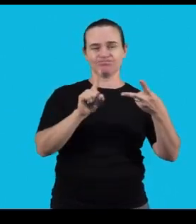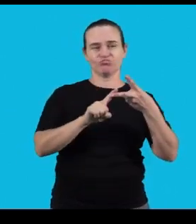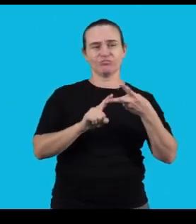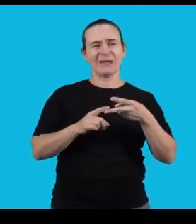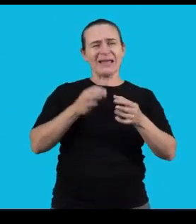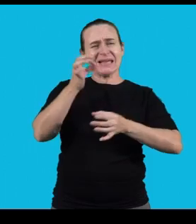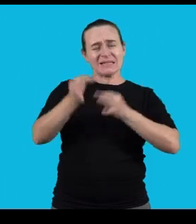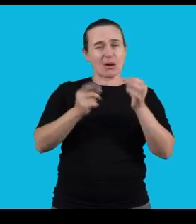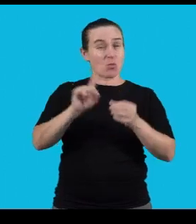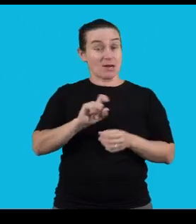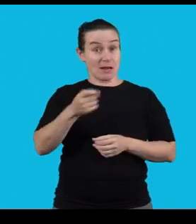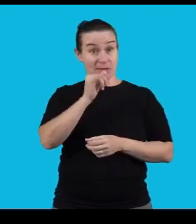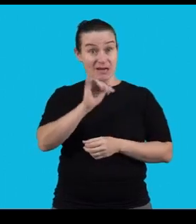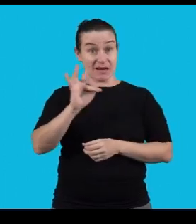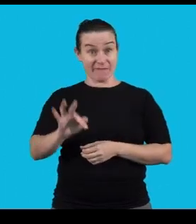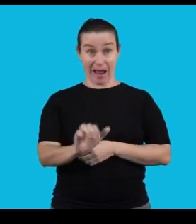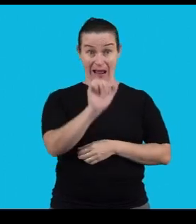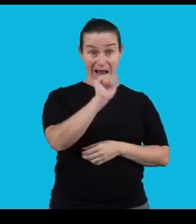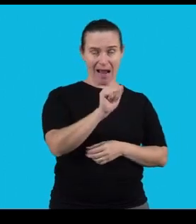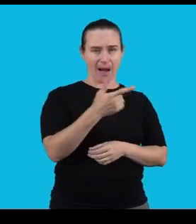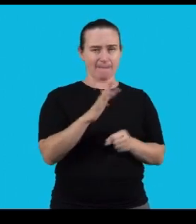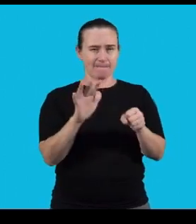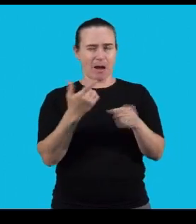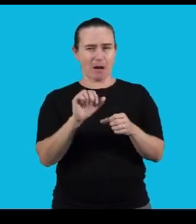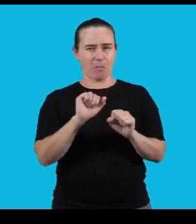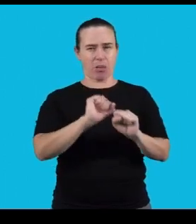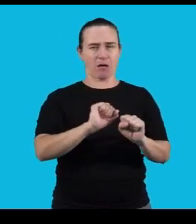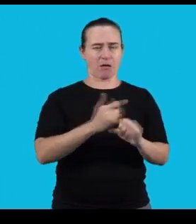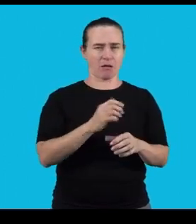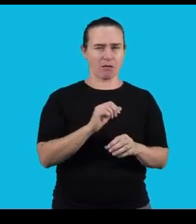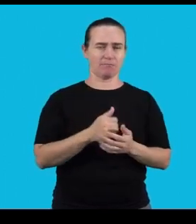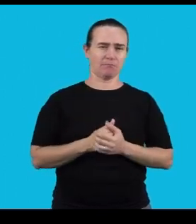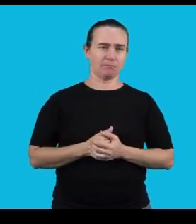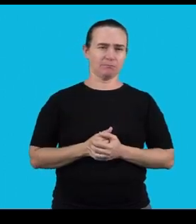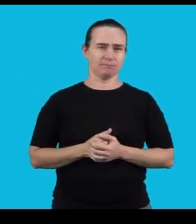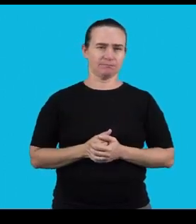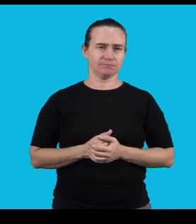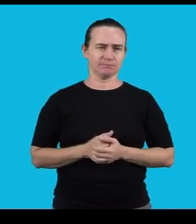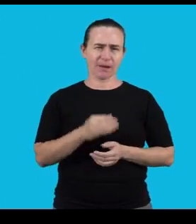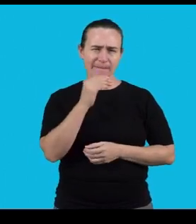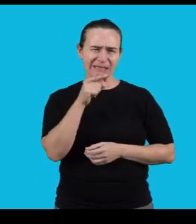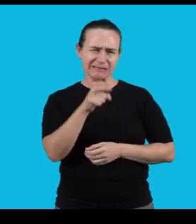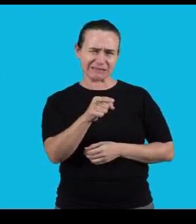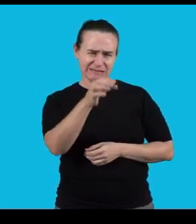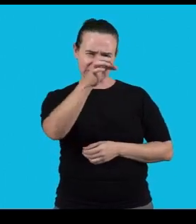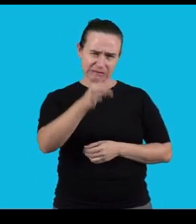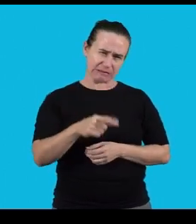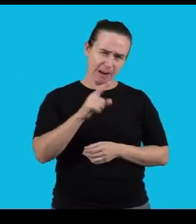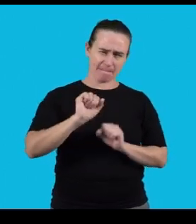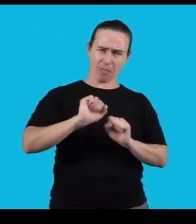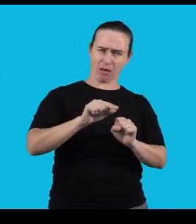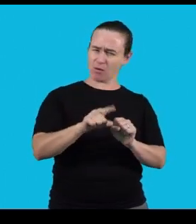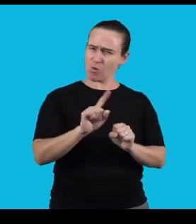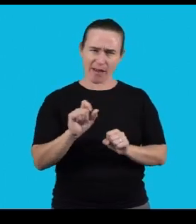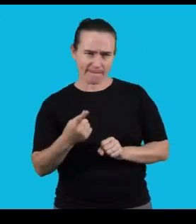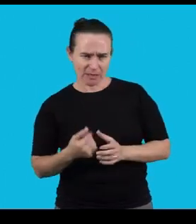2.1.2. Explain the results if part A is blocked. You come to this and you look at part A.